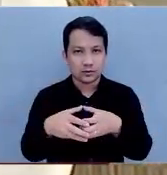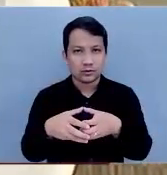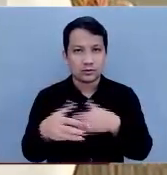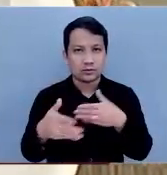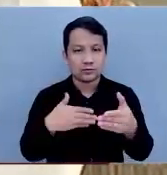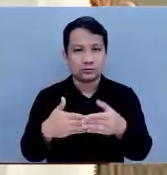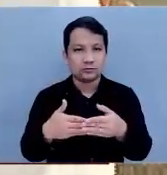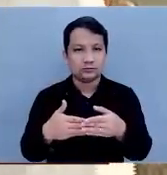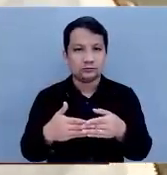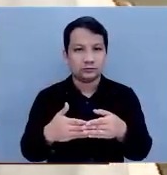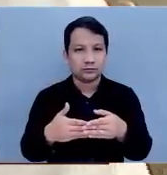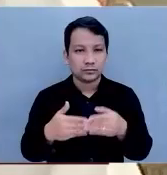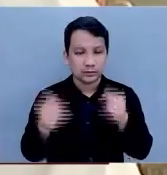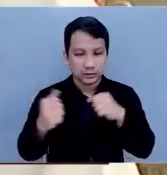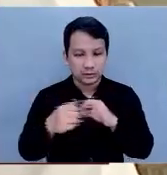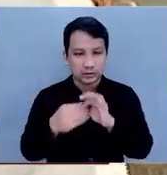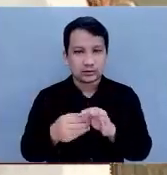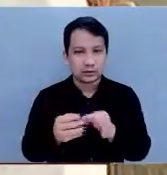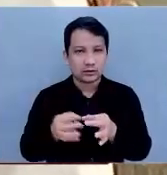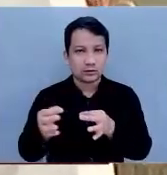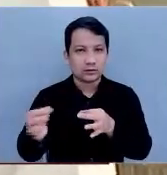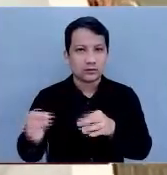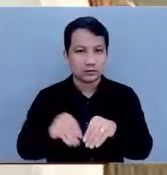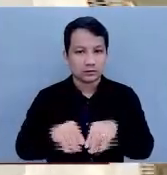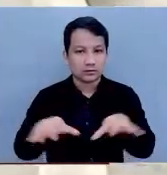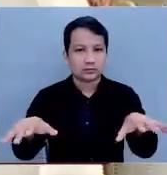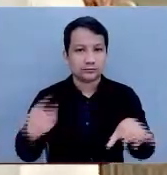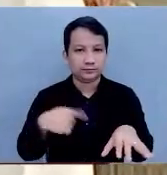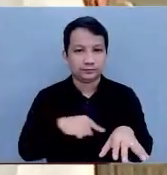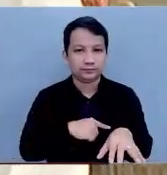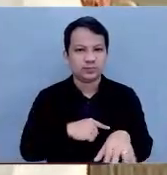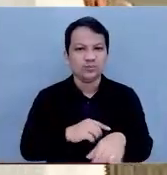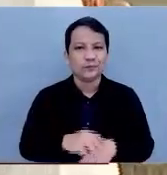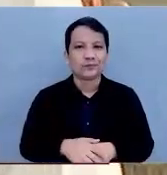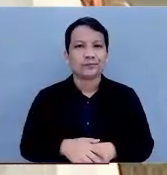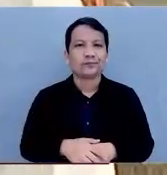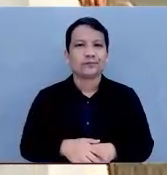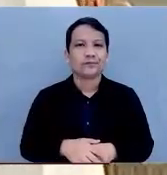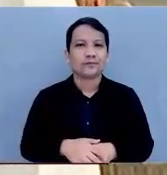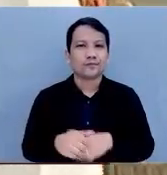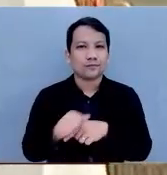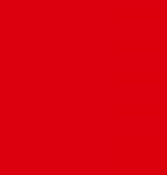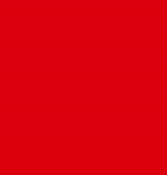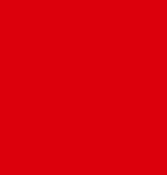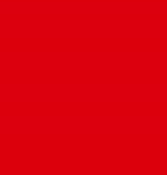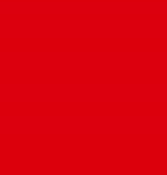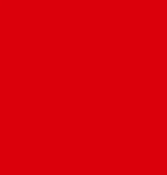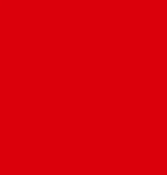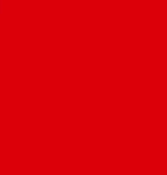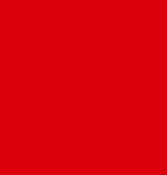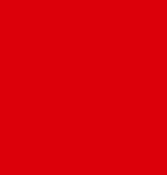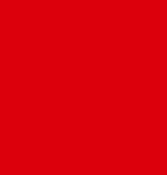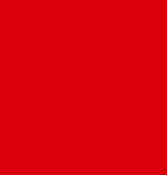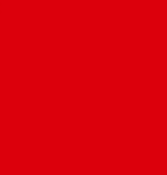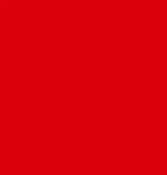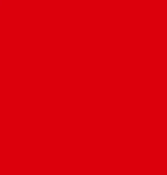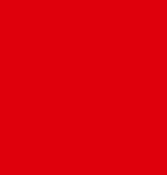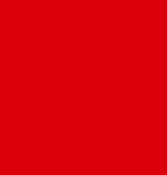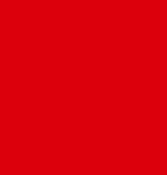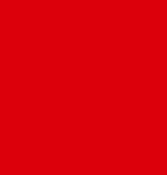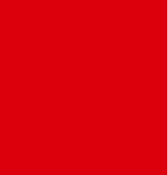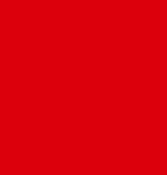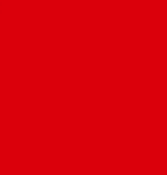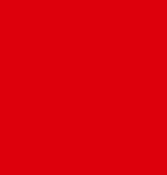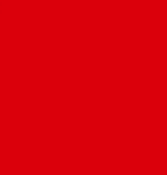a bilateral exercise and expand it so that we learn and train with one another. Mga kapatid, me and